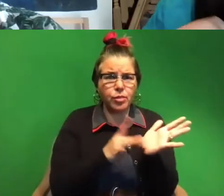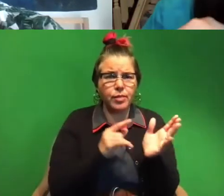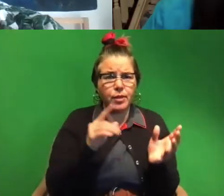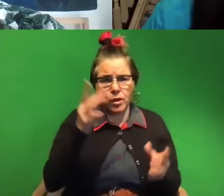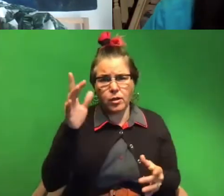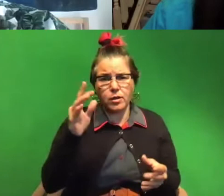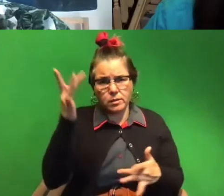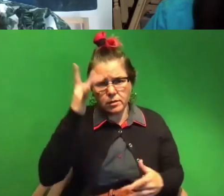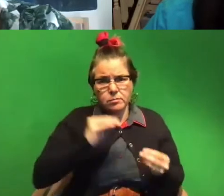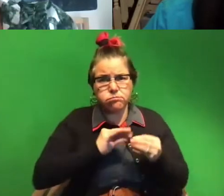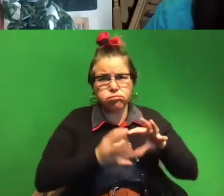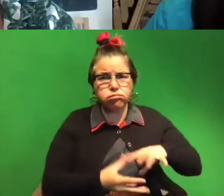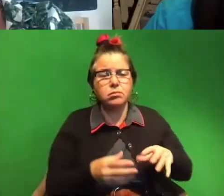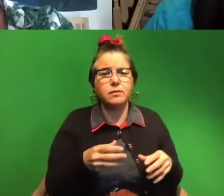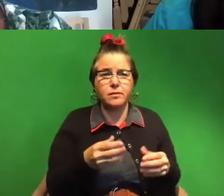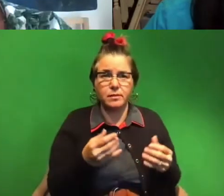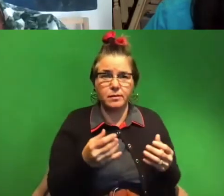illegal organisms right now?